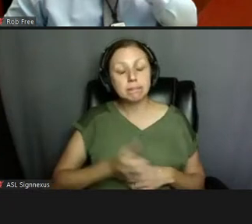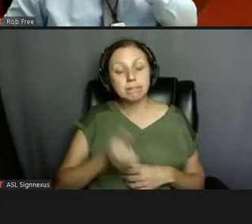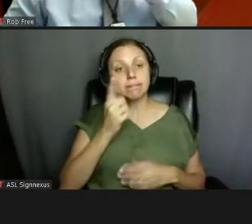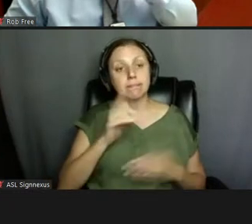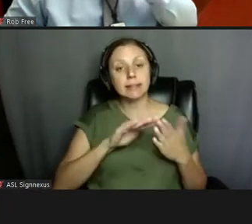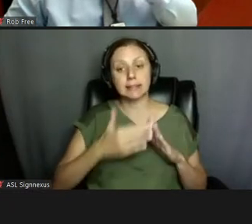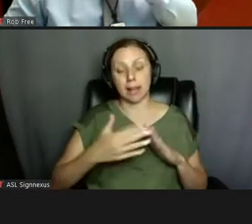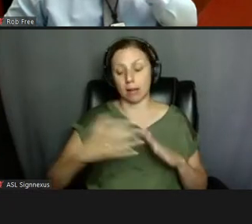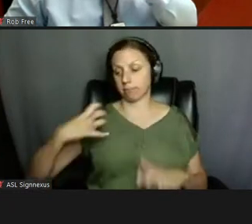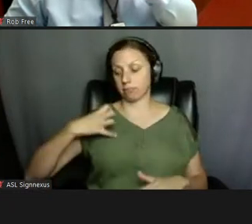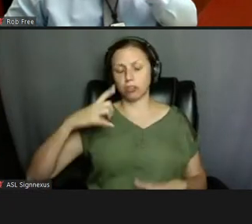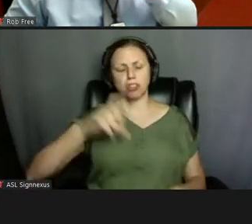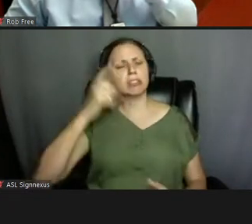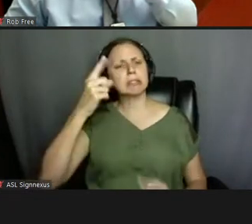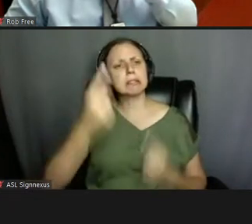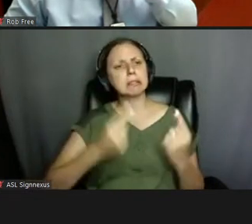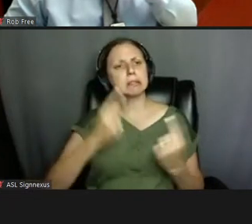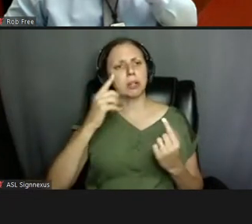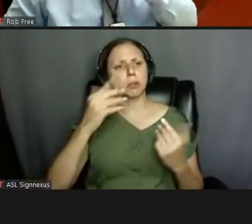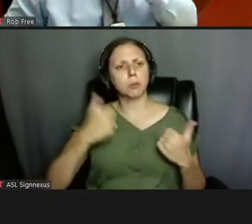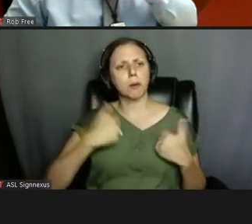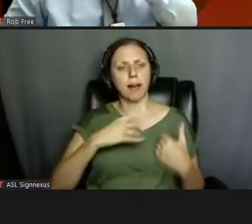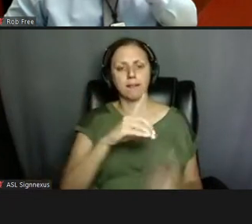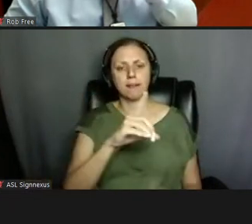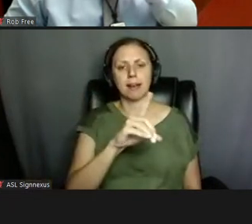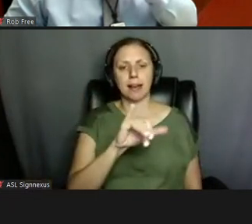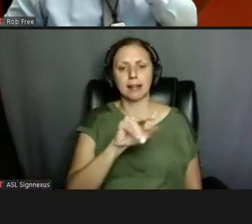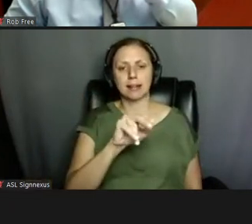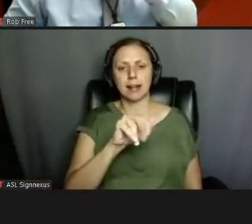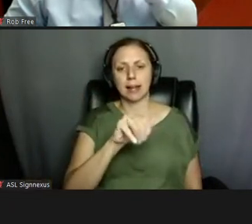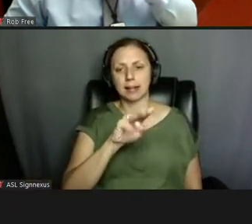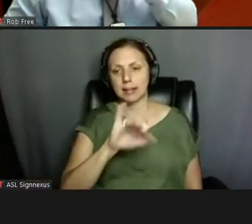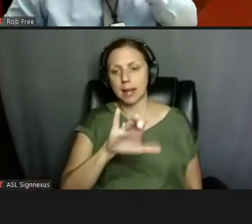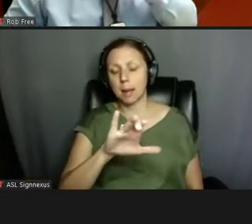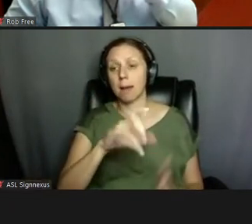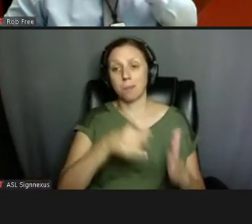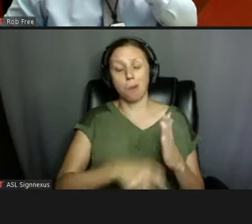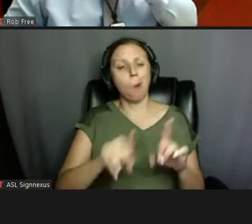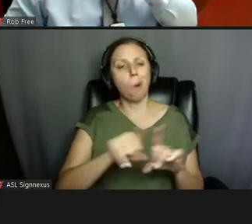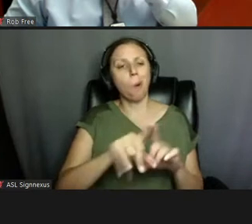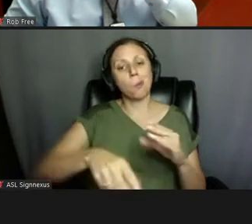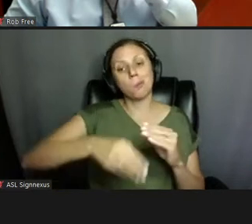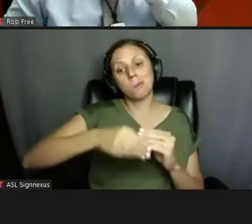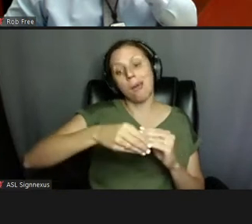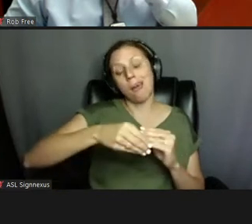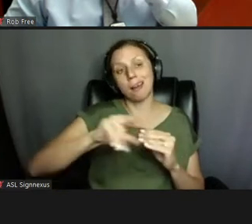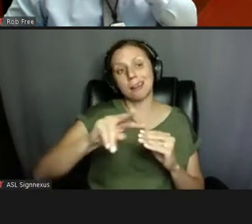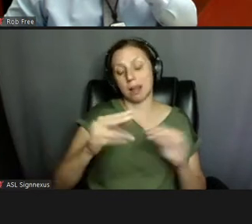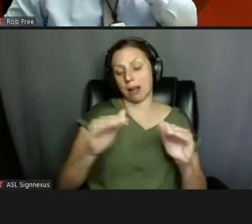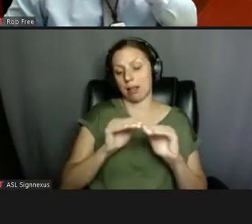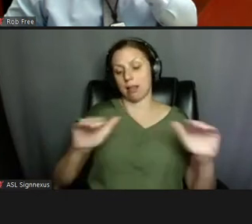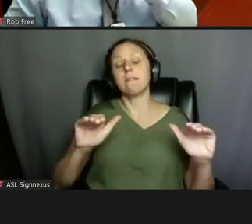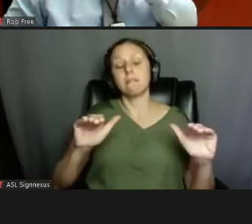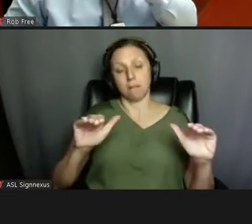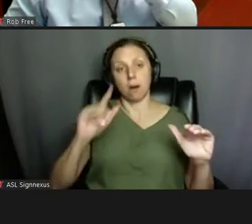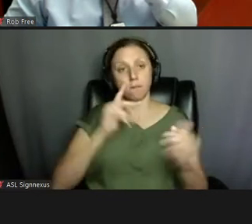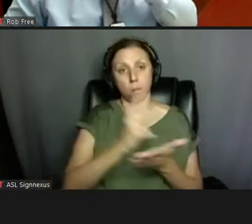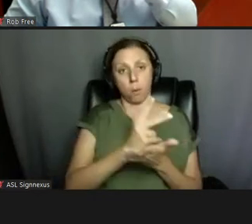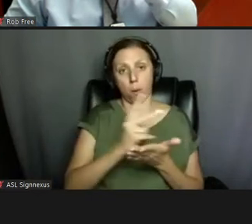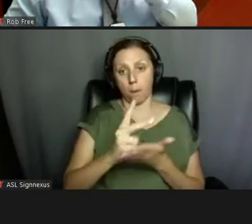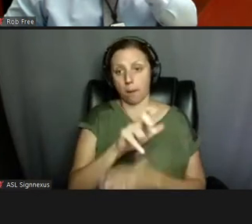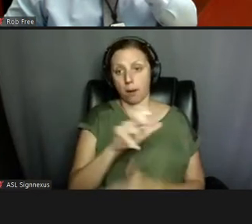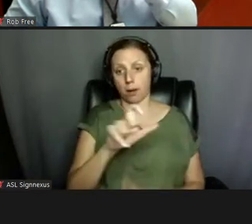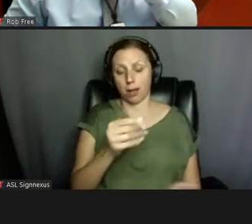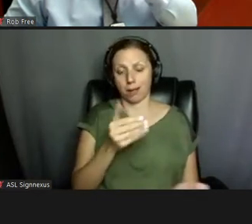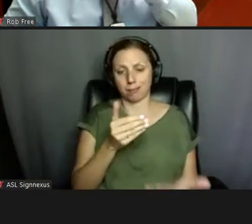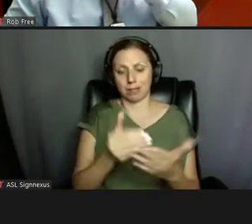should consider instituting dynamic pricing and even adding a second level to the parking lot closest to